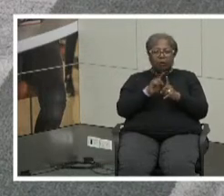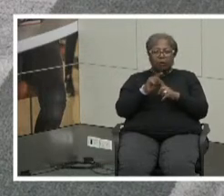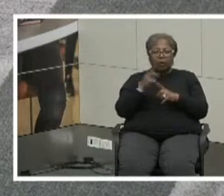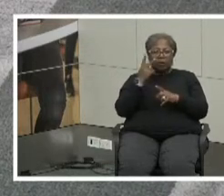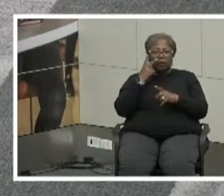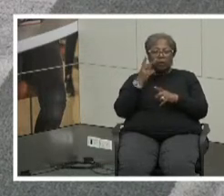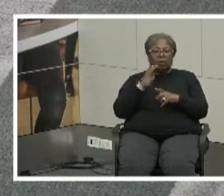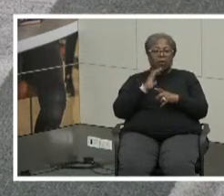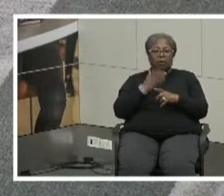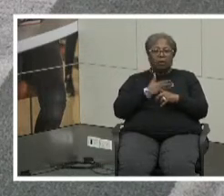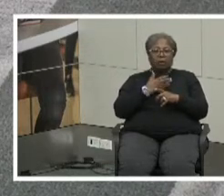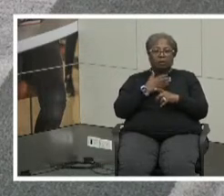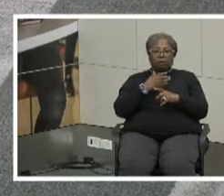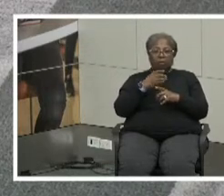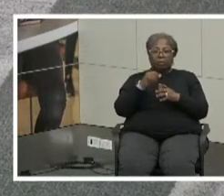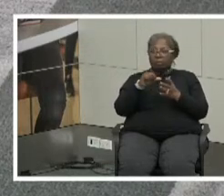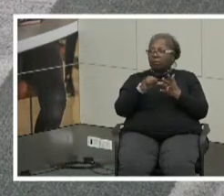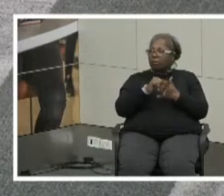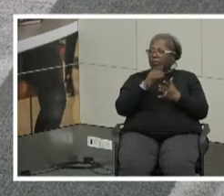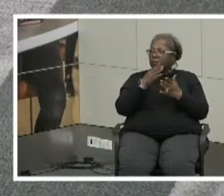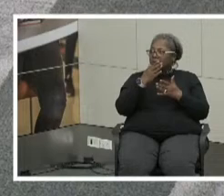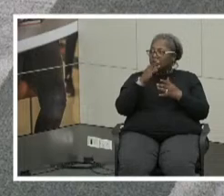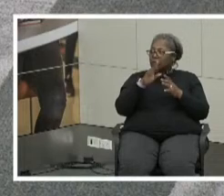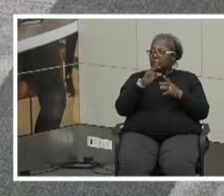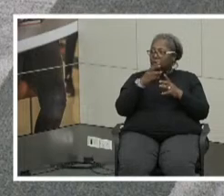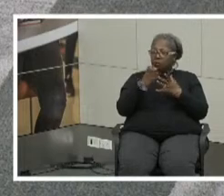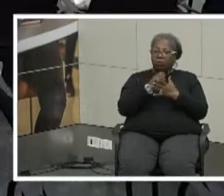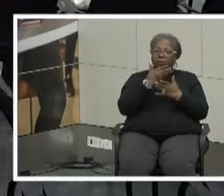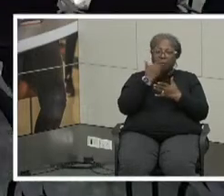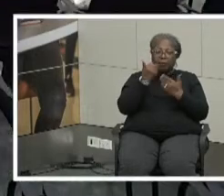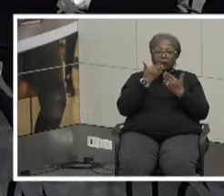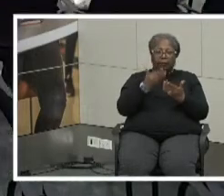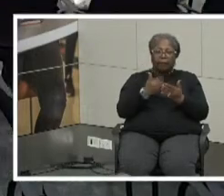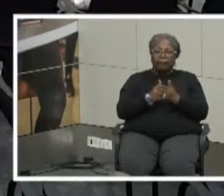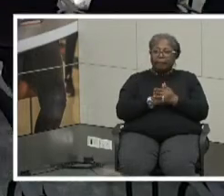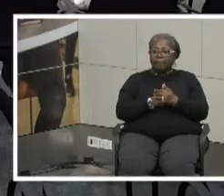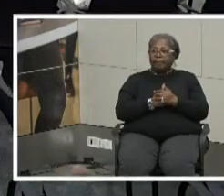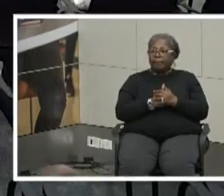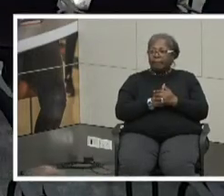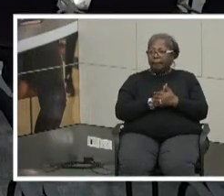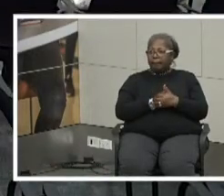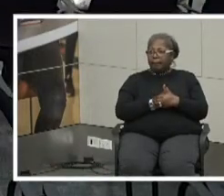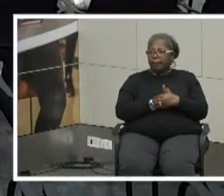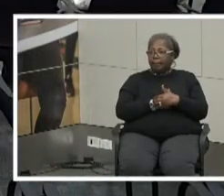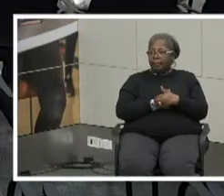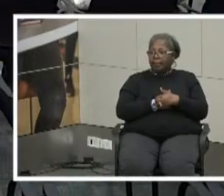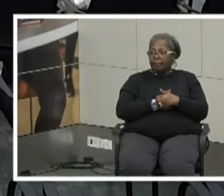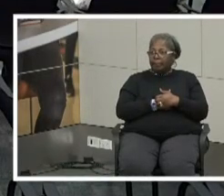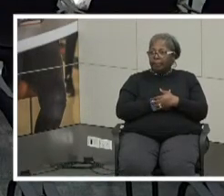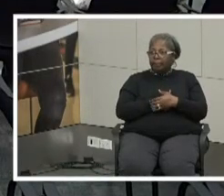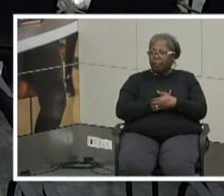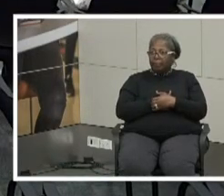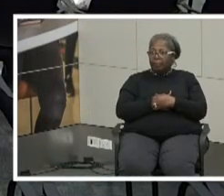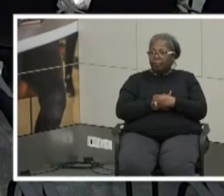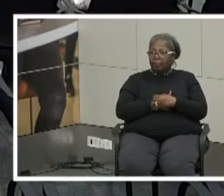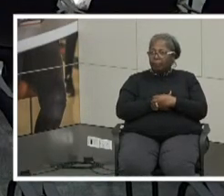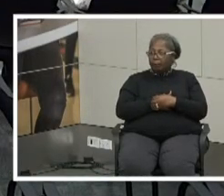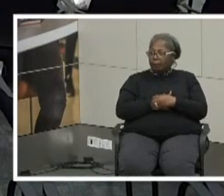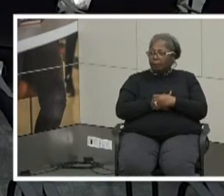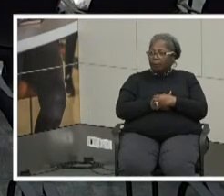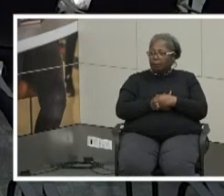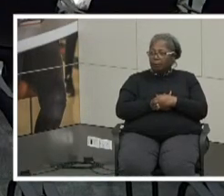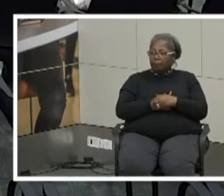our career page thank you ma'am our next speaker our next